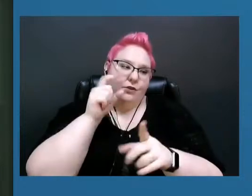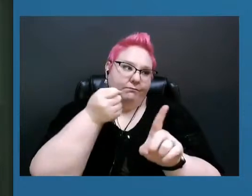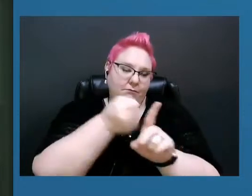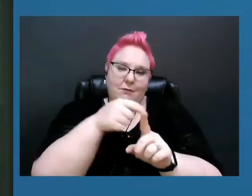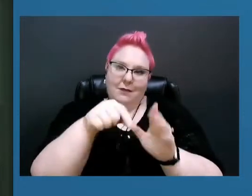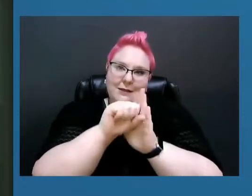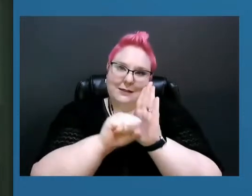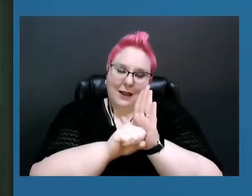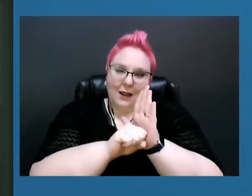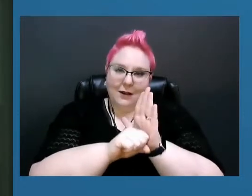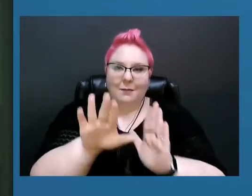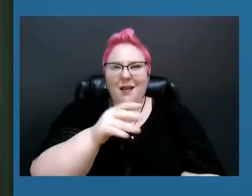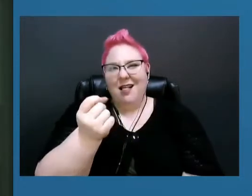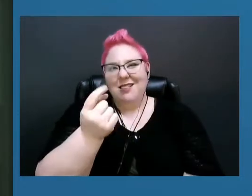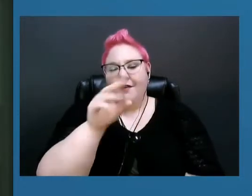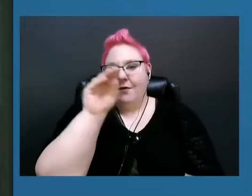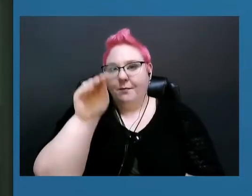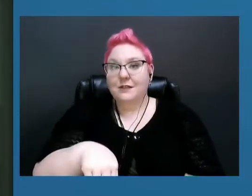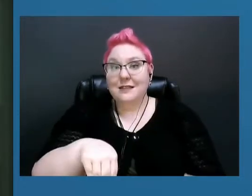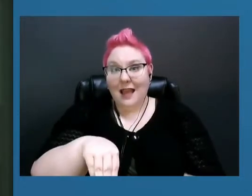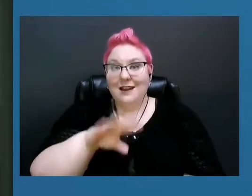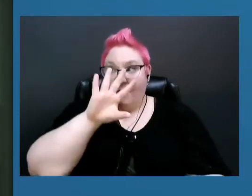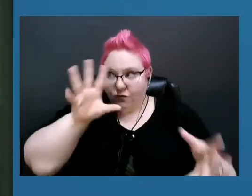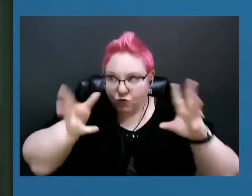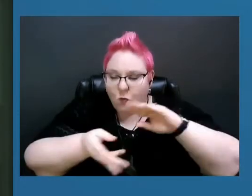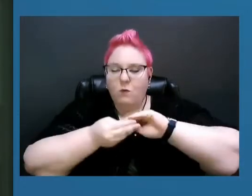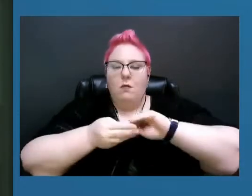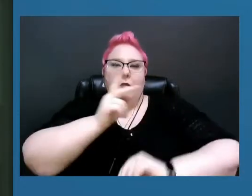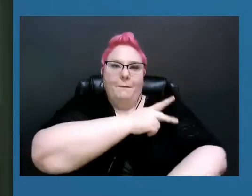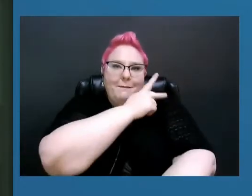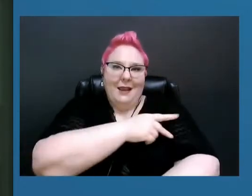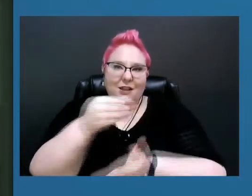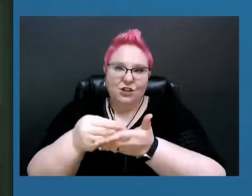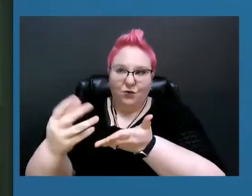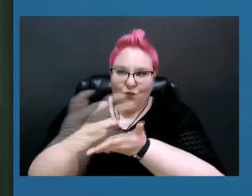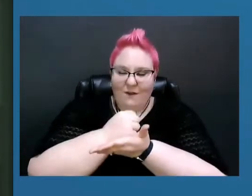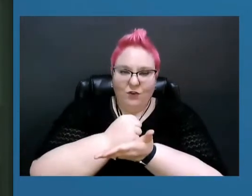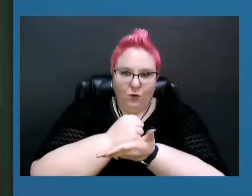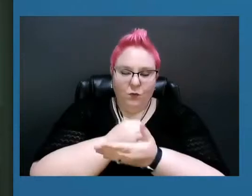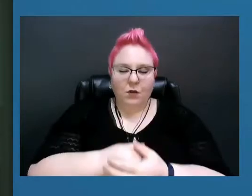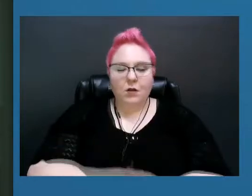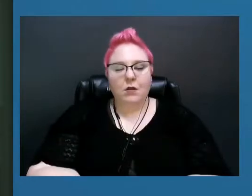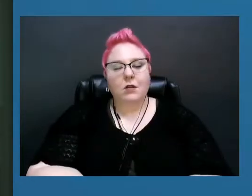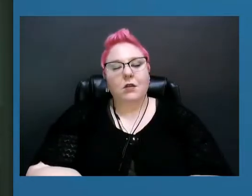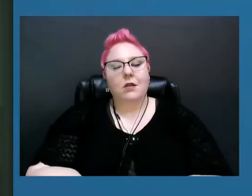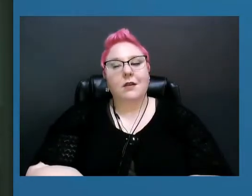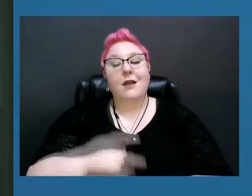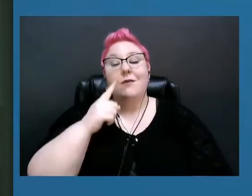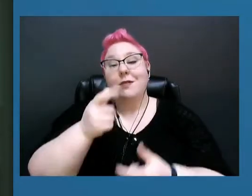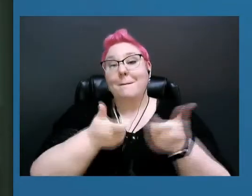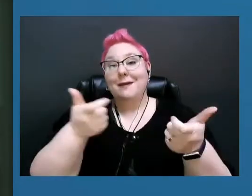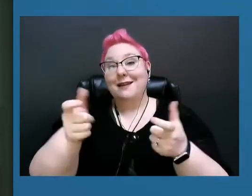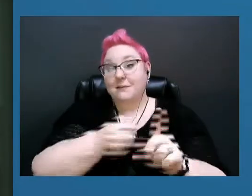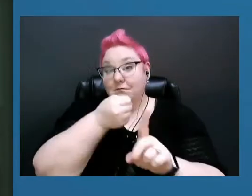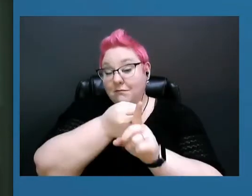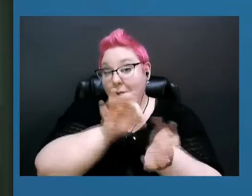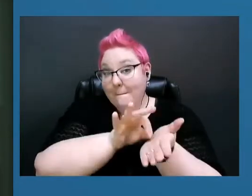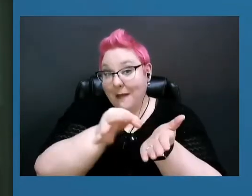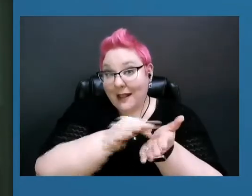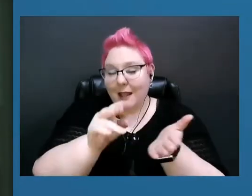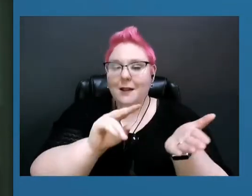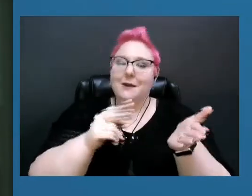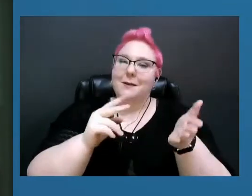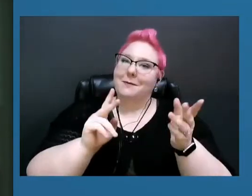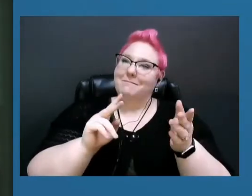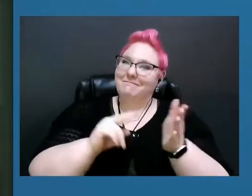roughly 11% of total patient revenue. One of the biggest impacts of Medicaid is that it may force people to rethink their